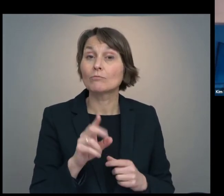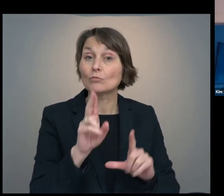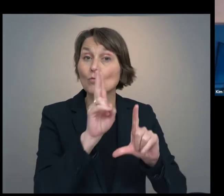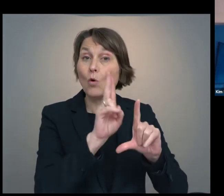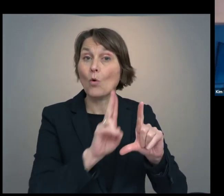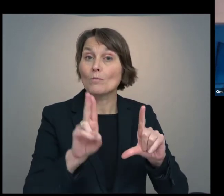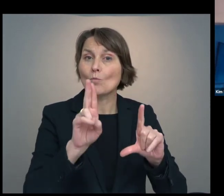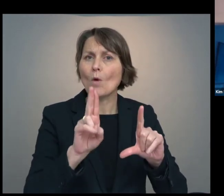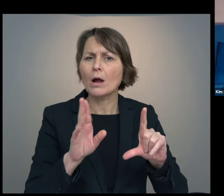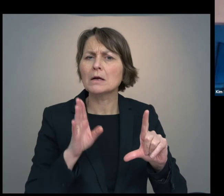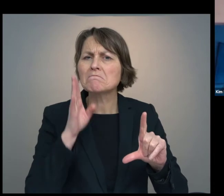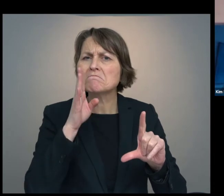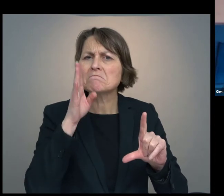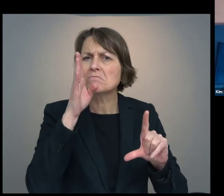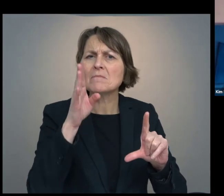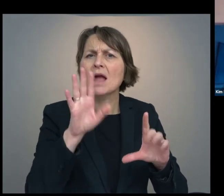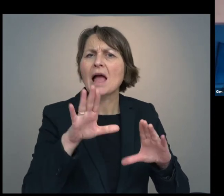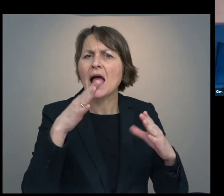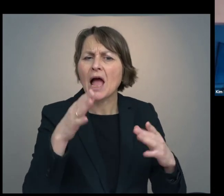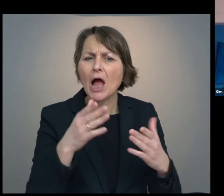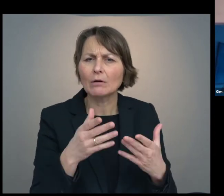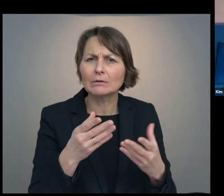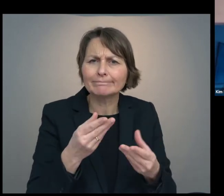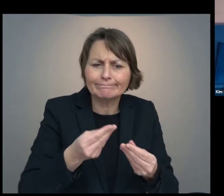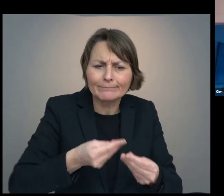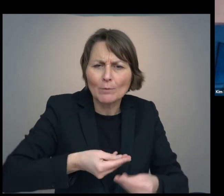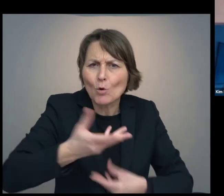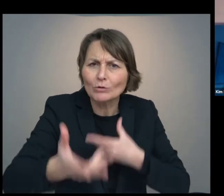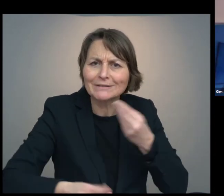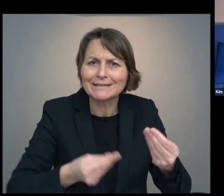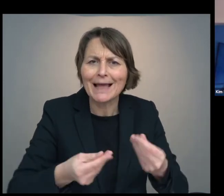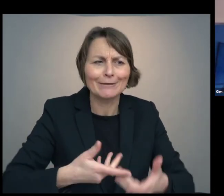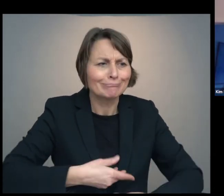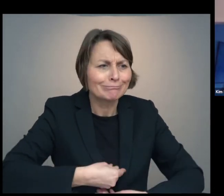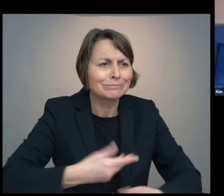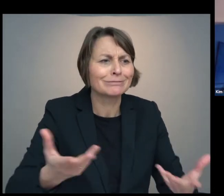What are Umbraco's plans and around merchandise and swag?